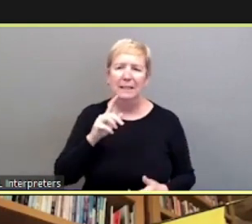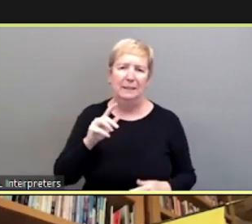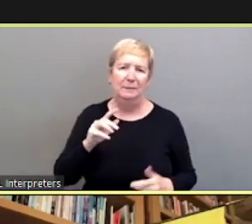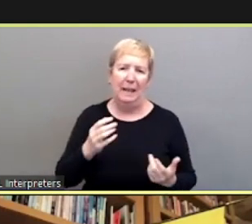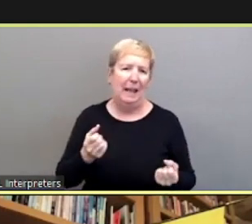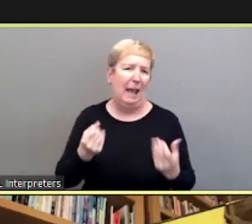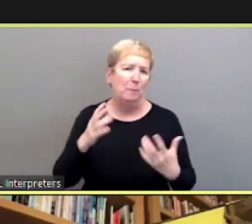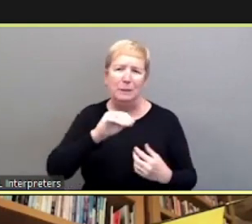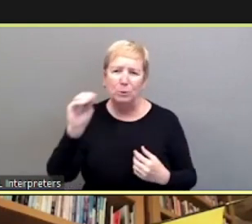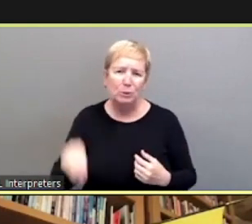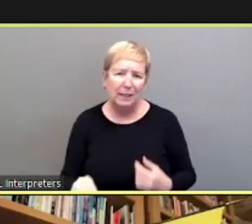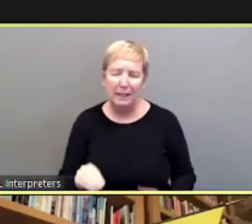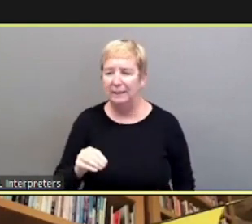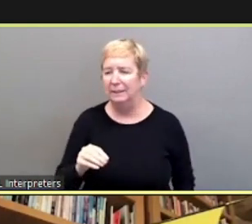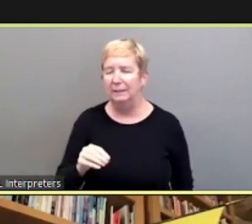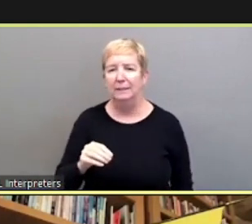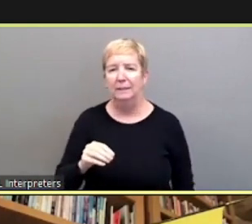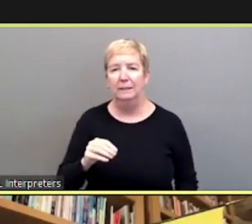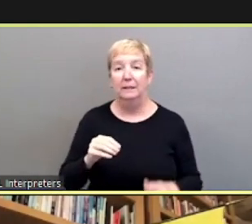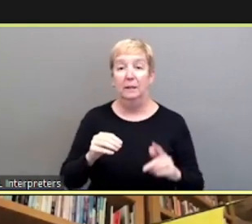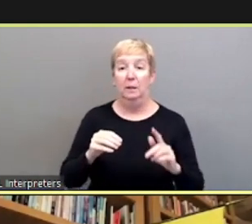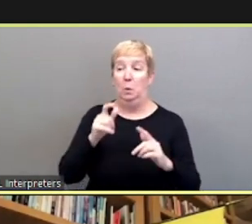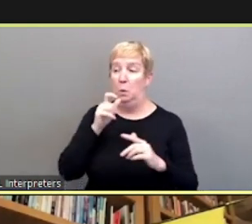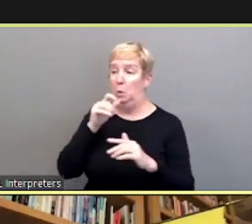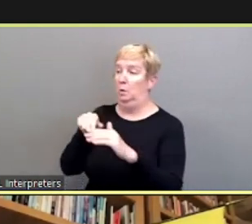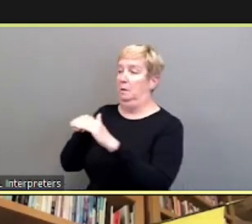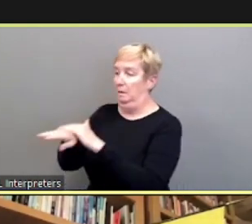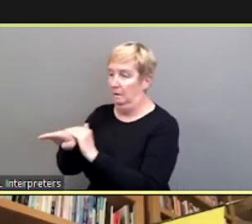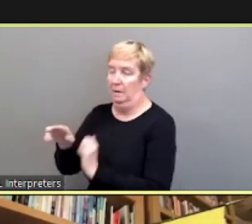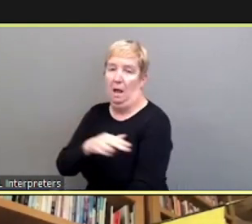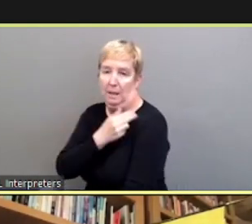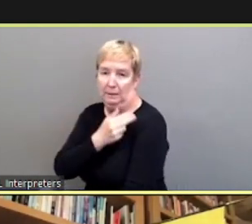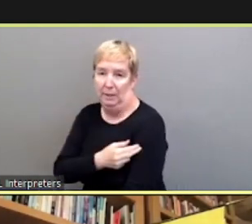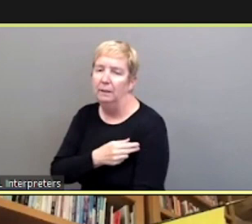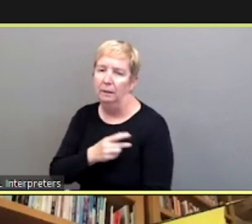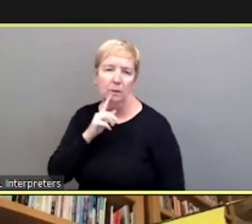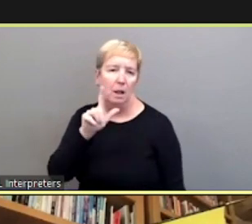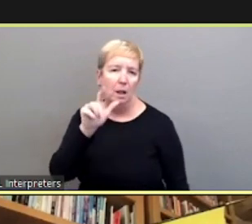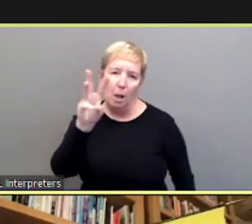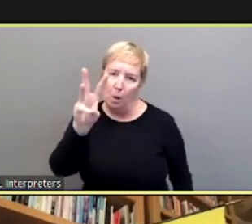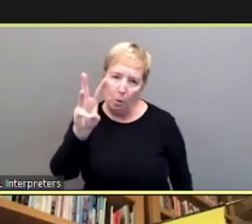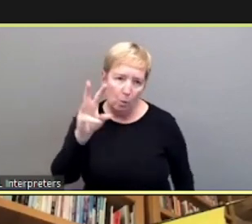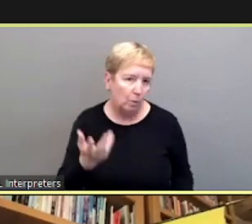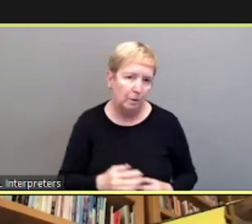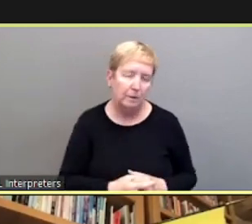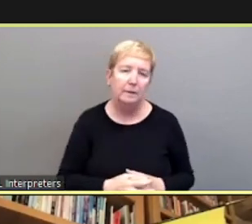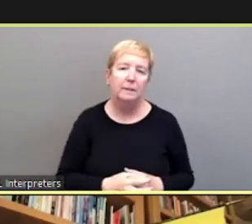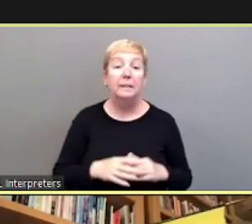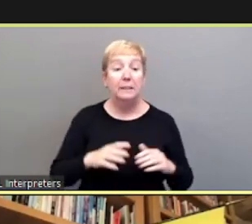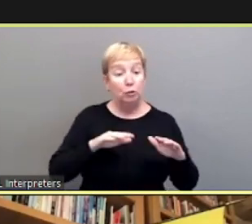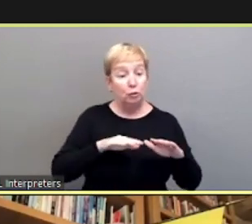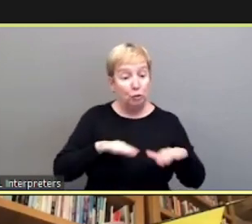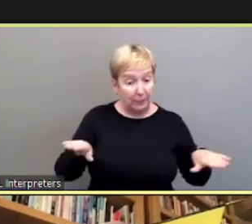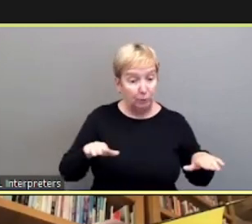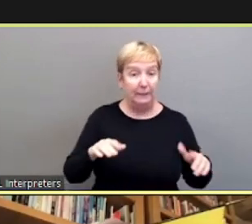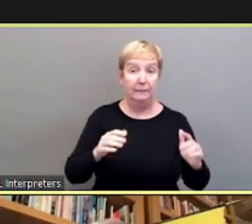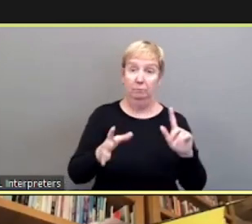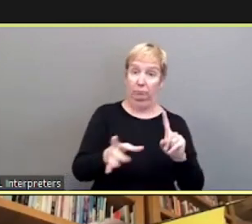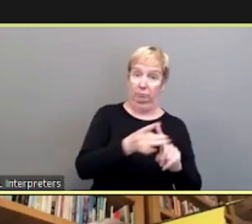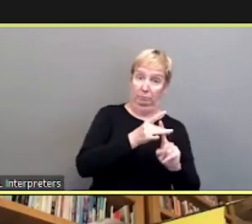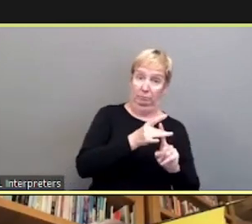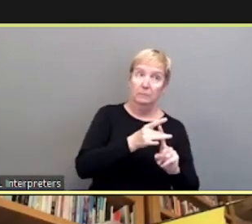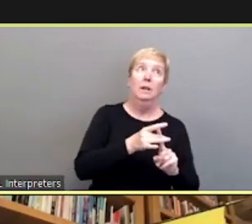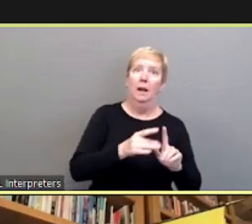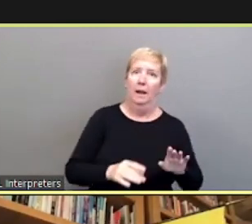in kids that are admitted is extremely low. Now, the percent of cases in kids you saw is much higher, but it's much